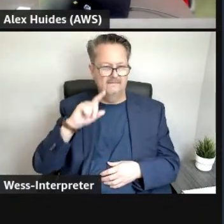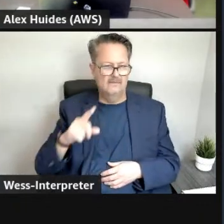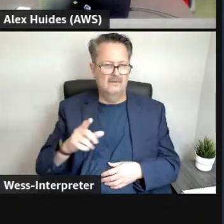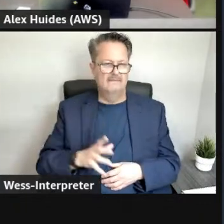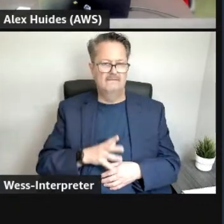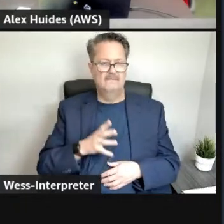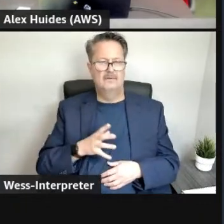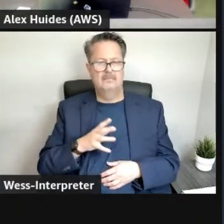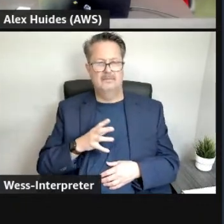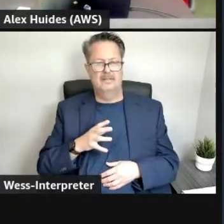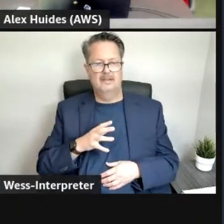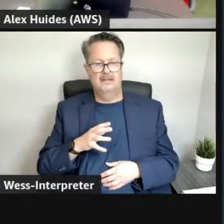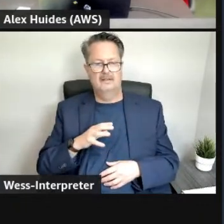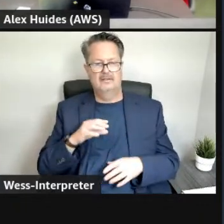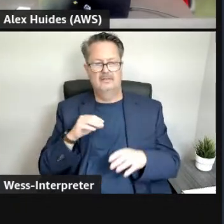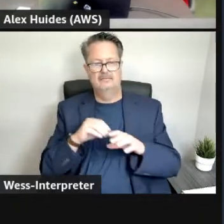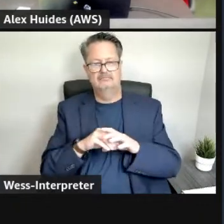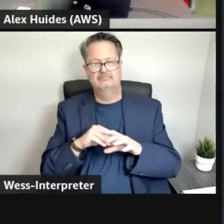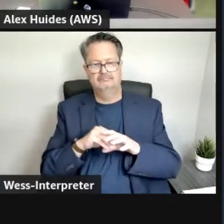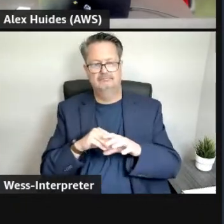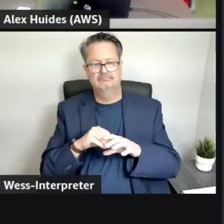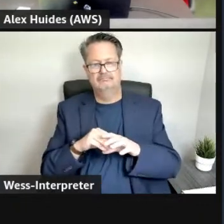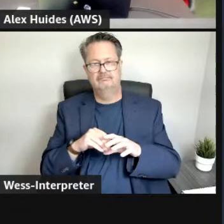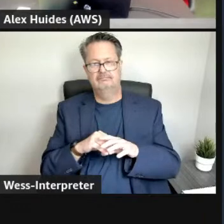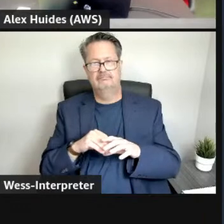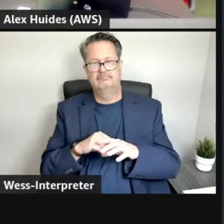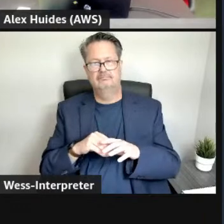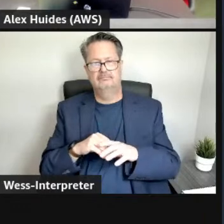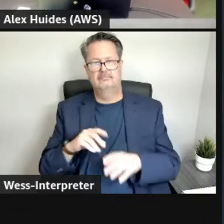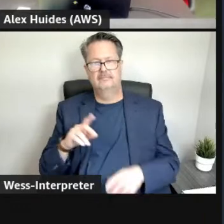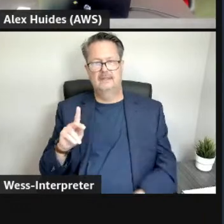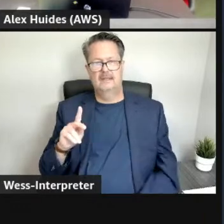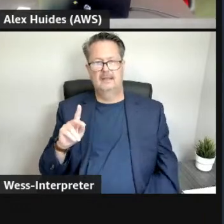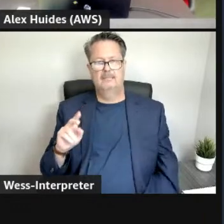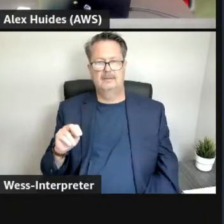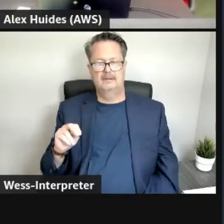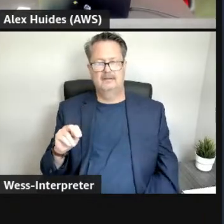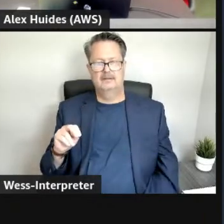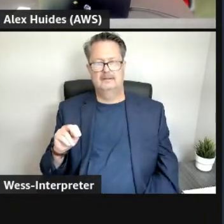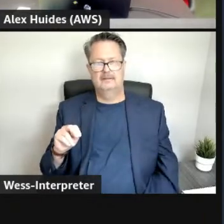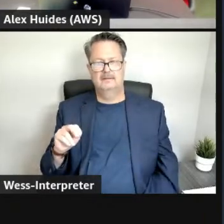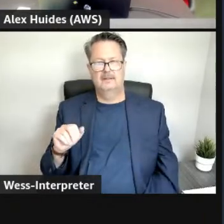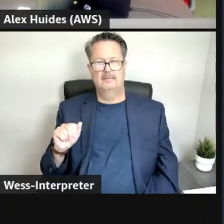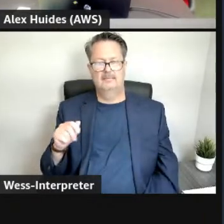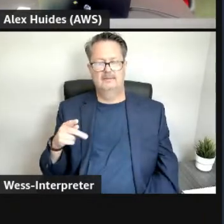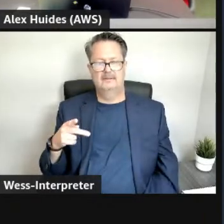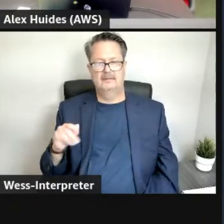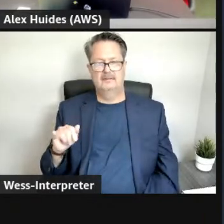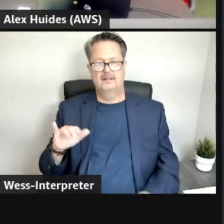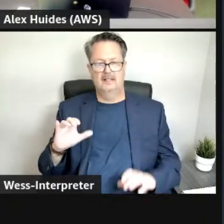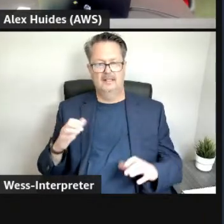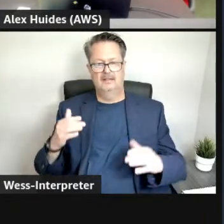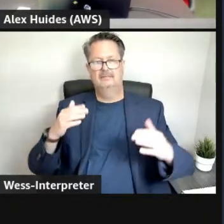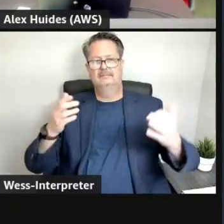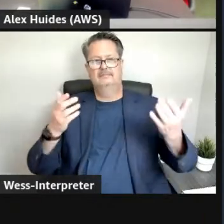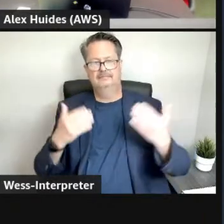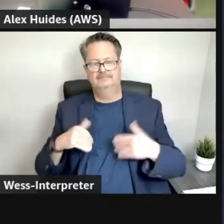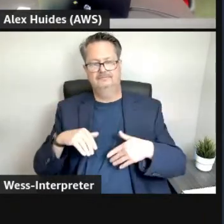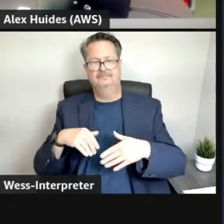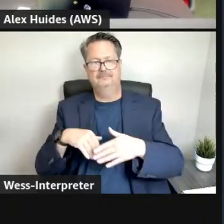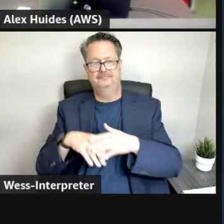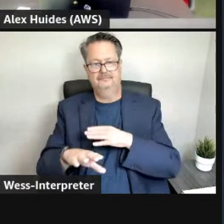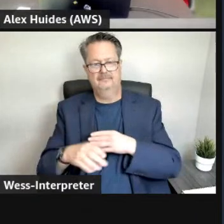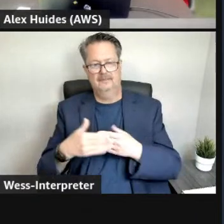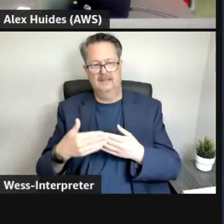storage implementations for a Kubernetes cluster. After that, a cluster operator will create a gateway. The